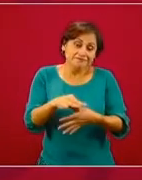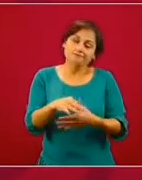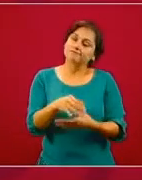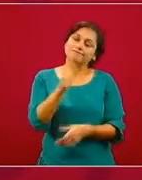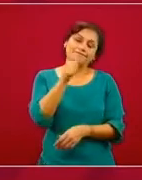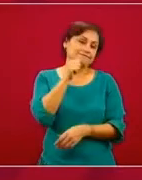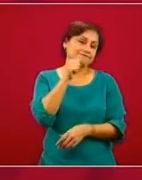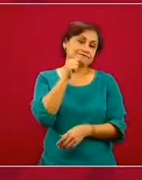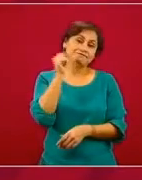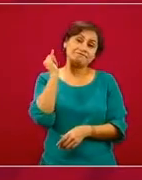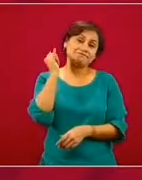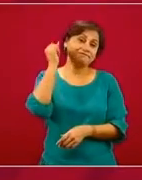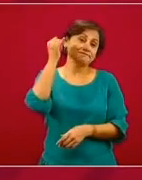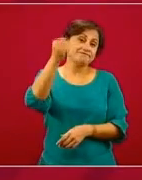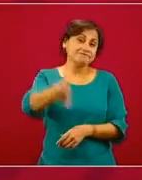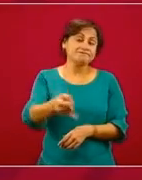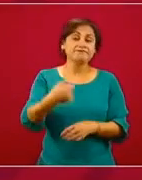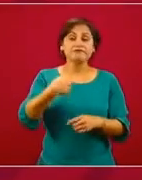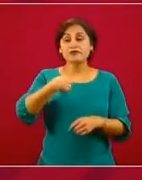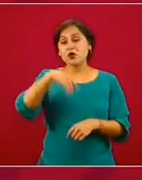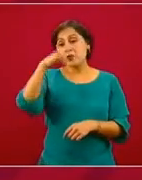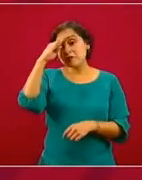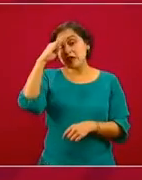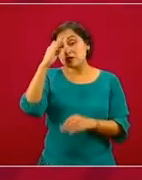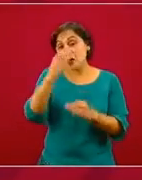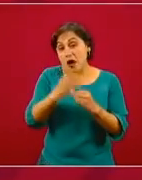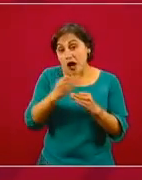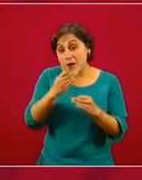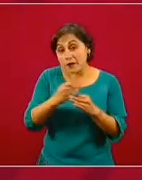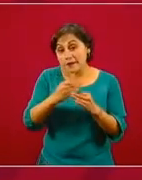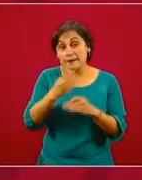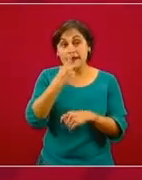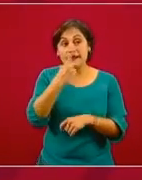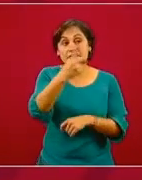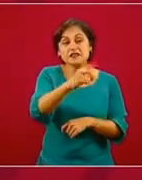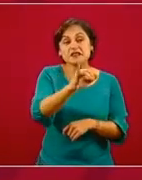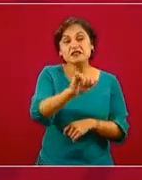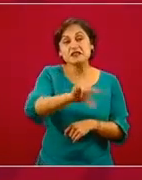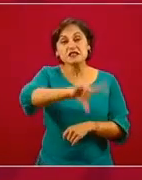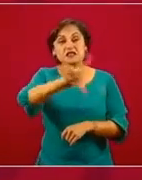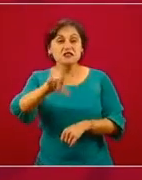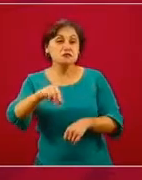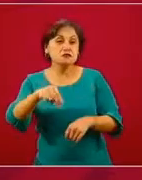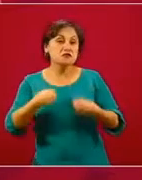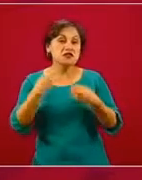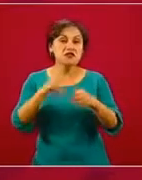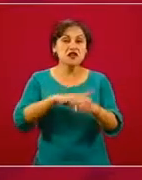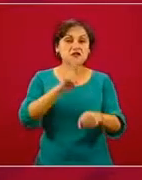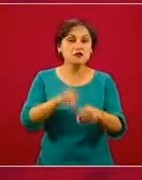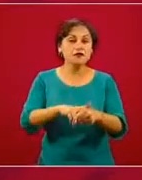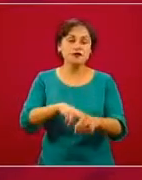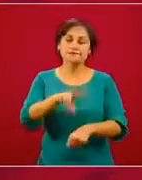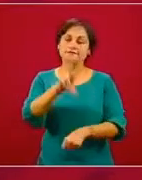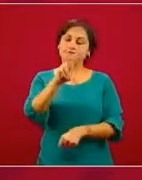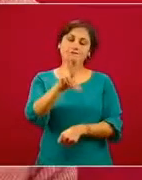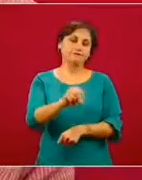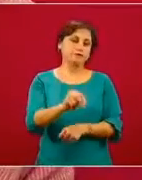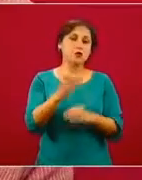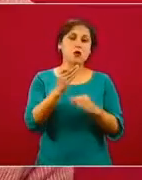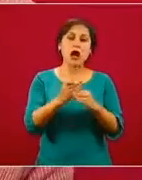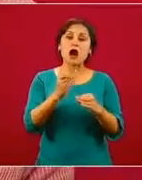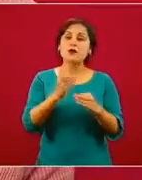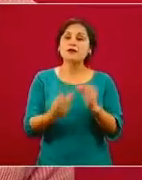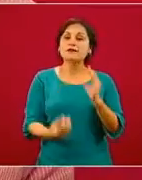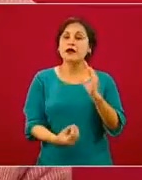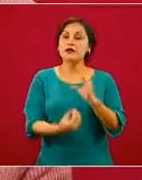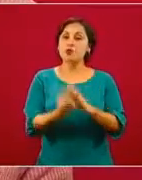everyone has access to it, and it's safe to use, and everyone can be vaccinated. Well, that is definitely an